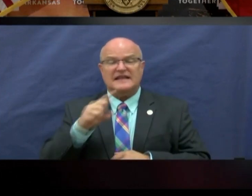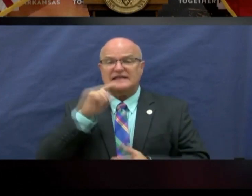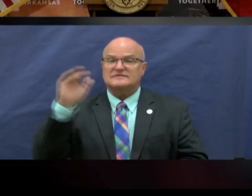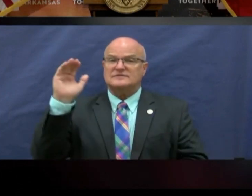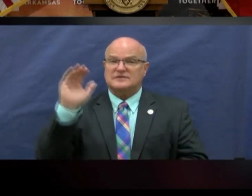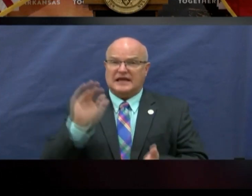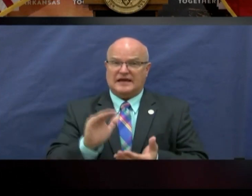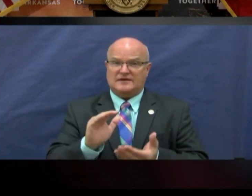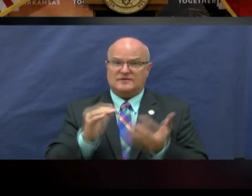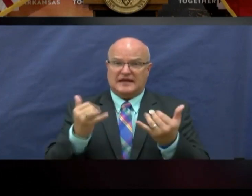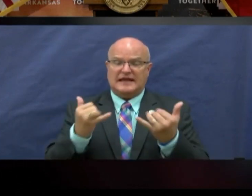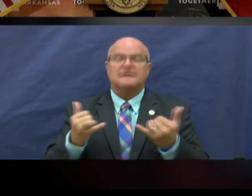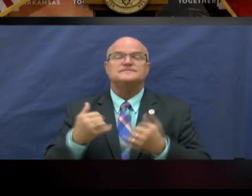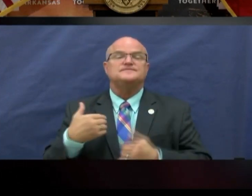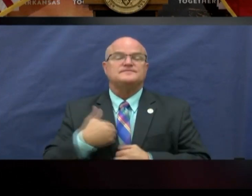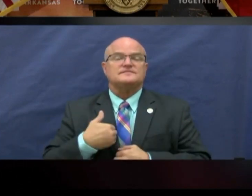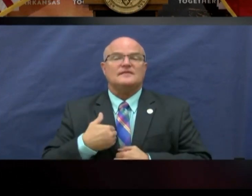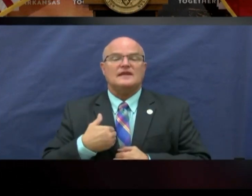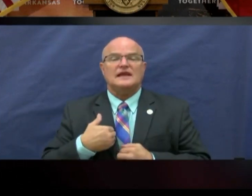down. We have